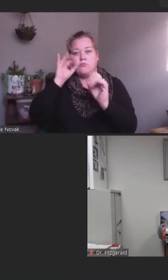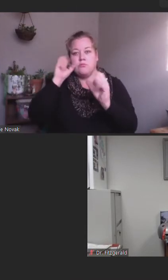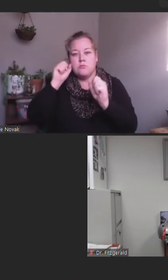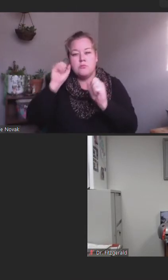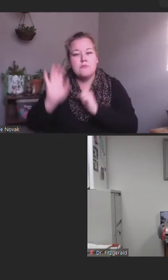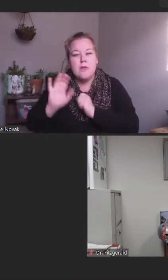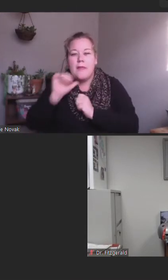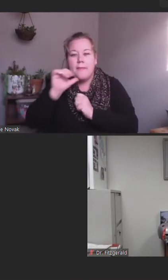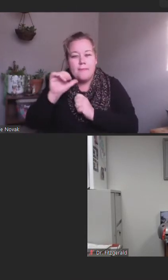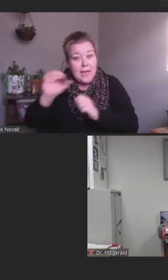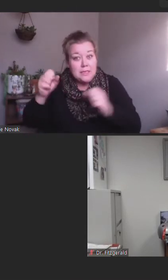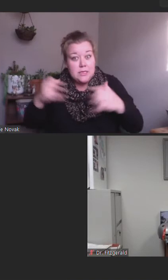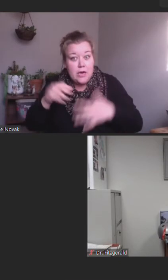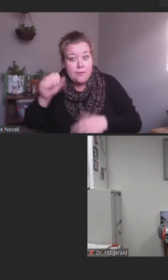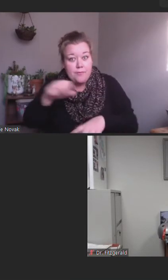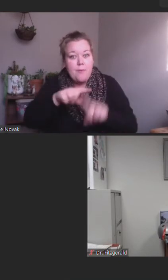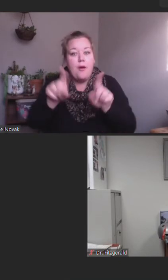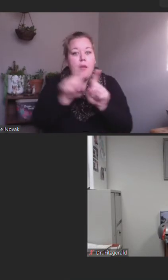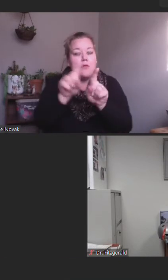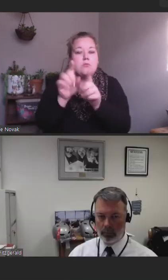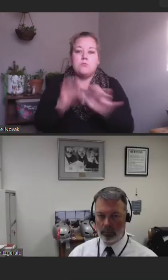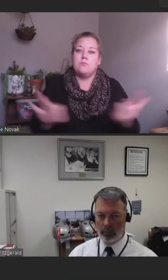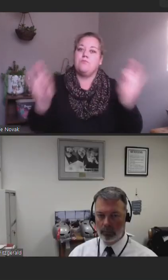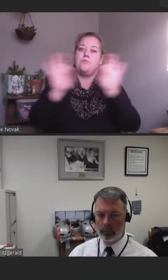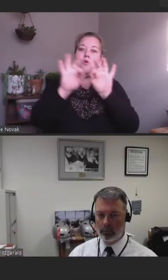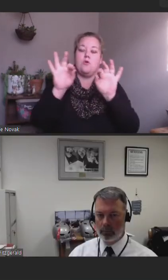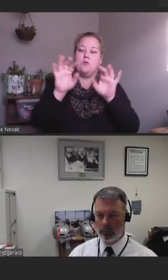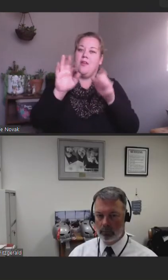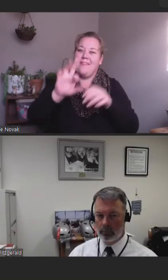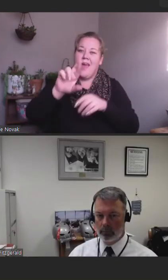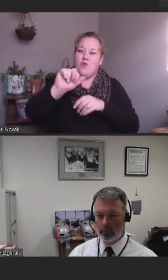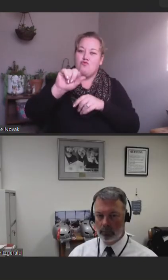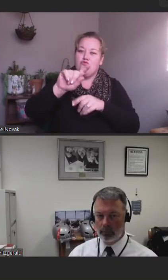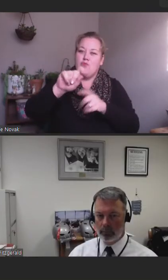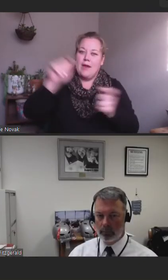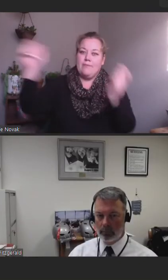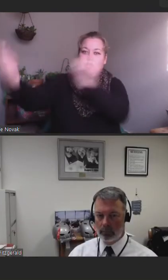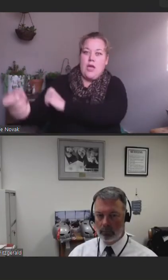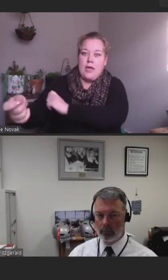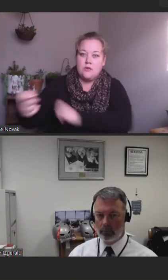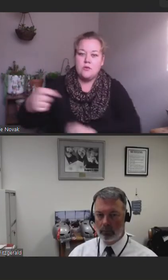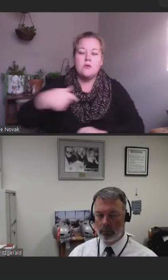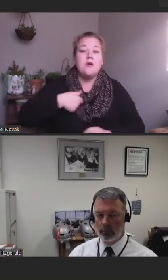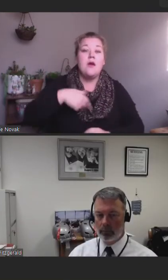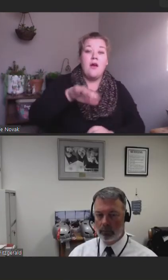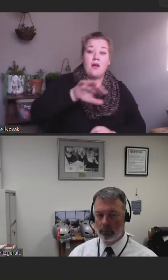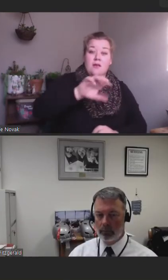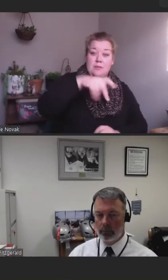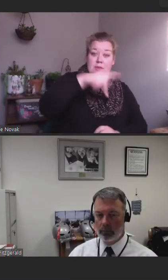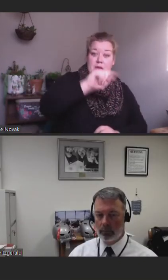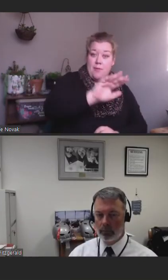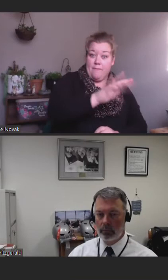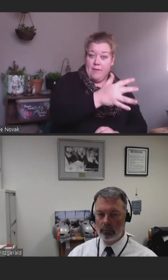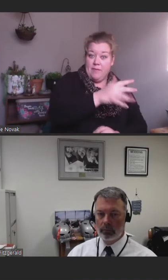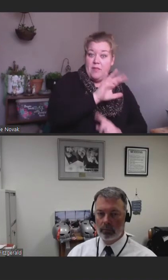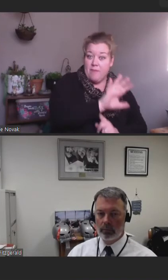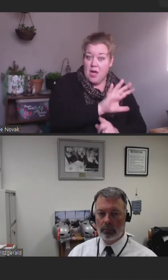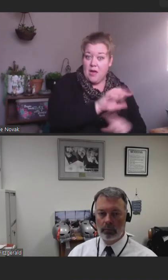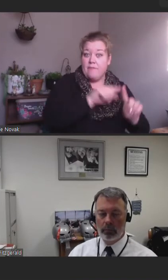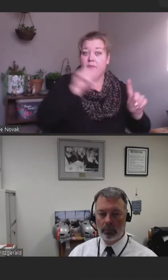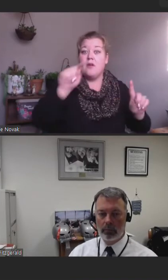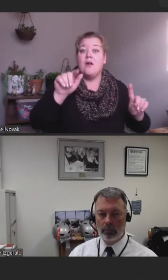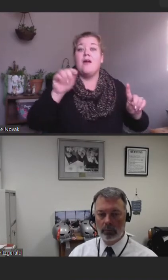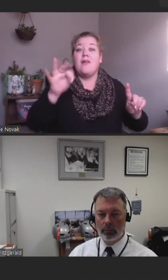And so let me share this with you. On September 1st, we had 5 in our system. On September 15th, we had 9. On